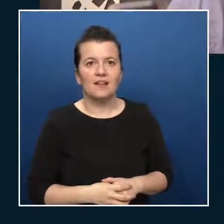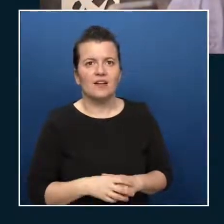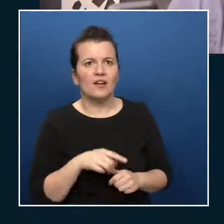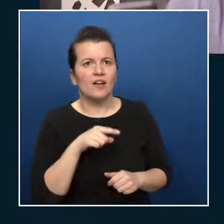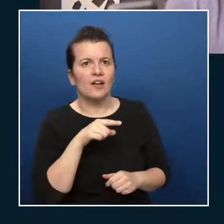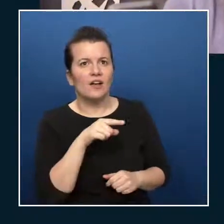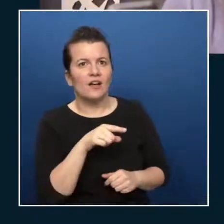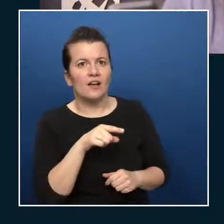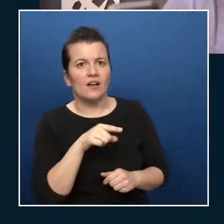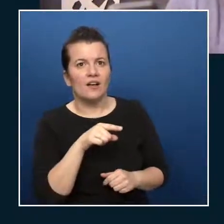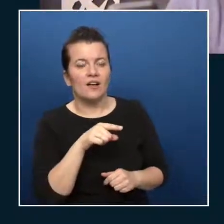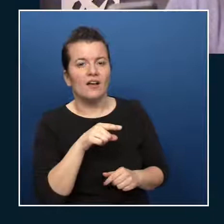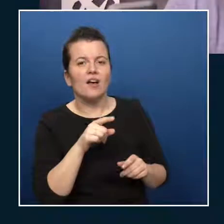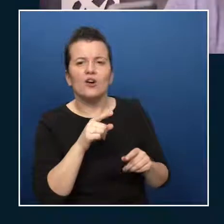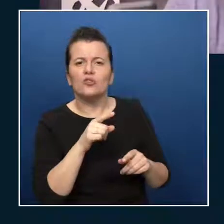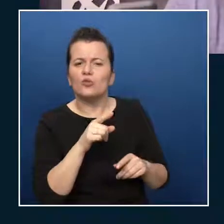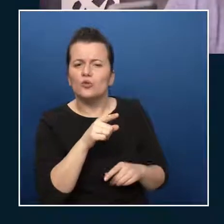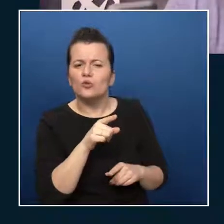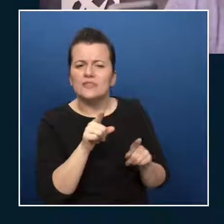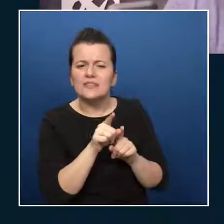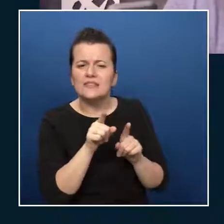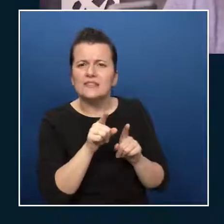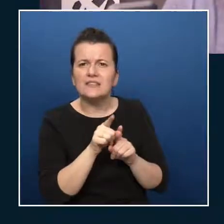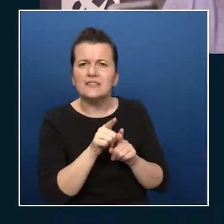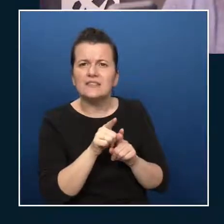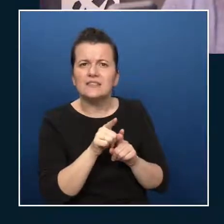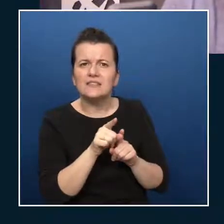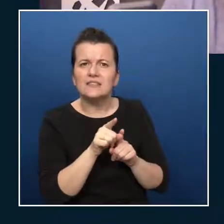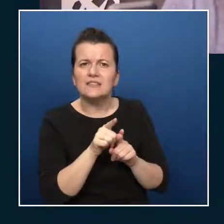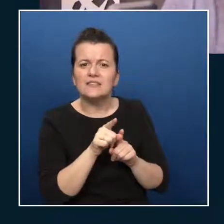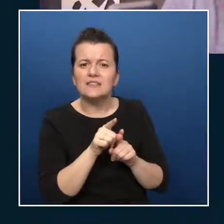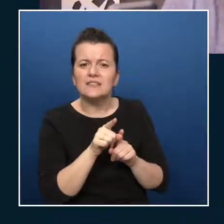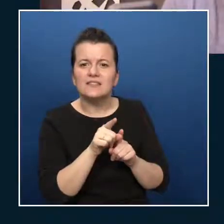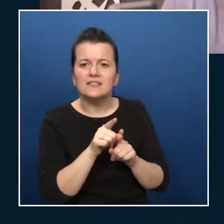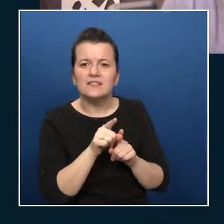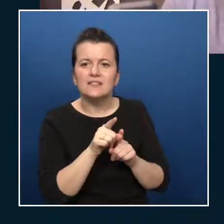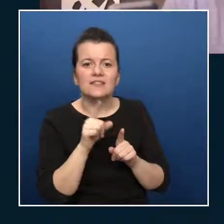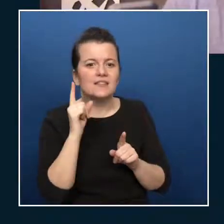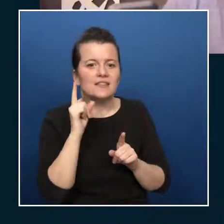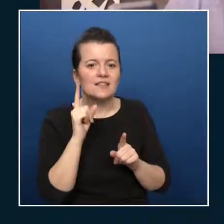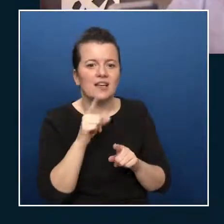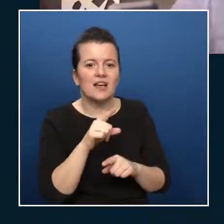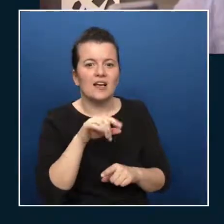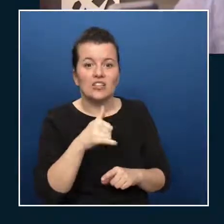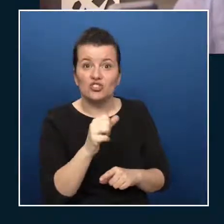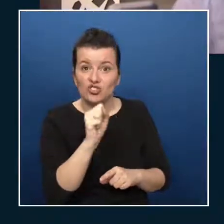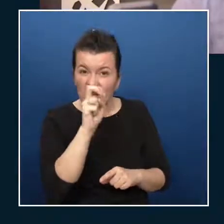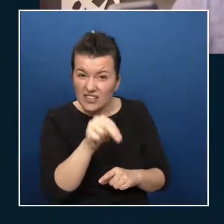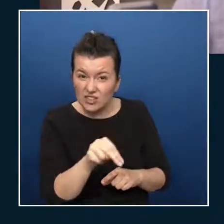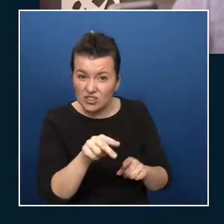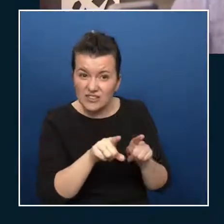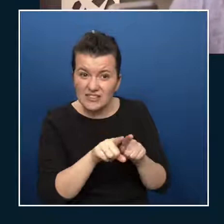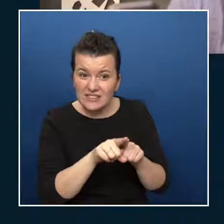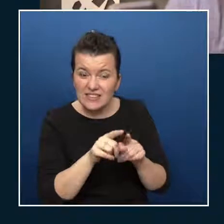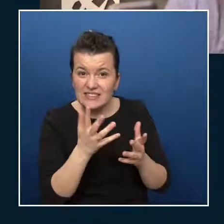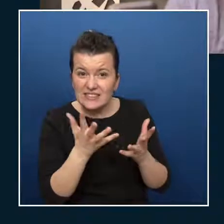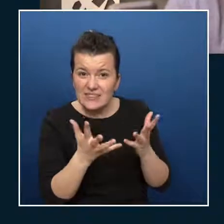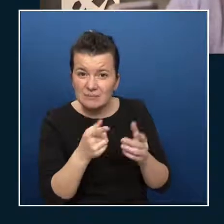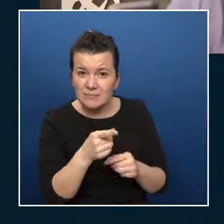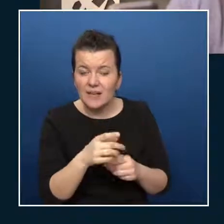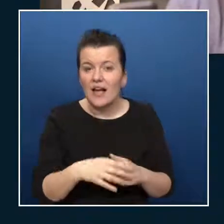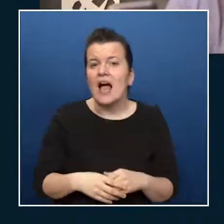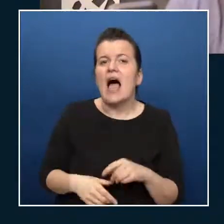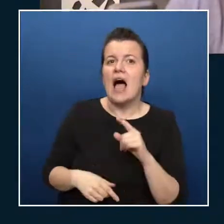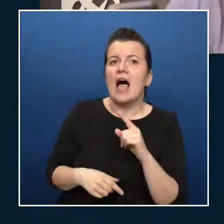main contributors. So could you tell us a little bit about what it is? Yeah, sure. So Tensei is